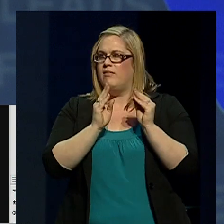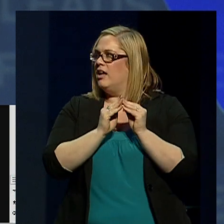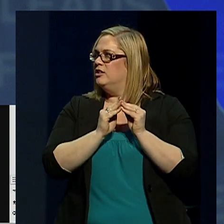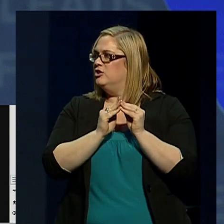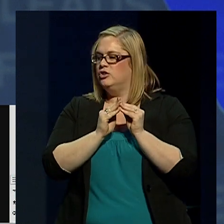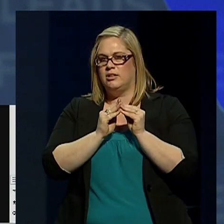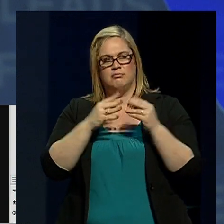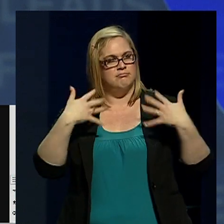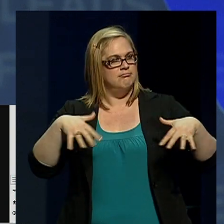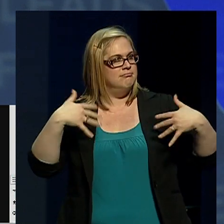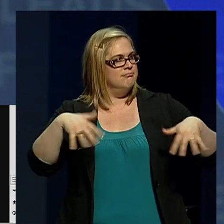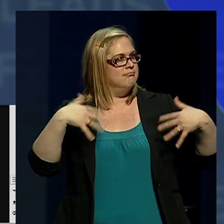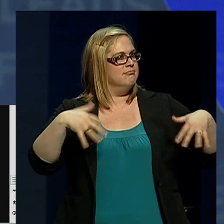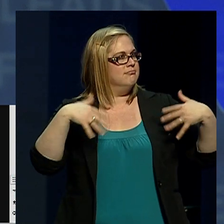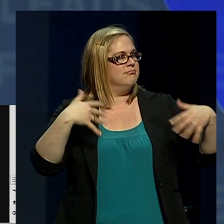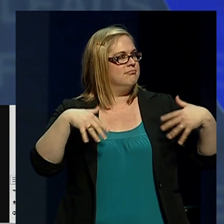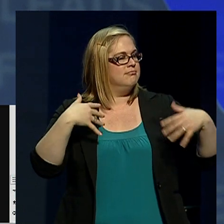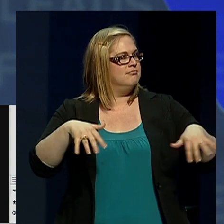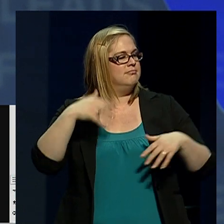round of applause.